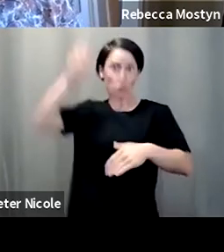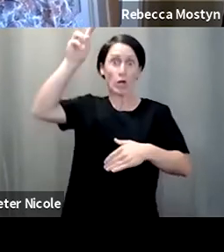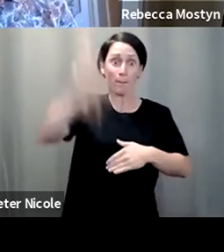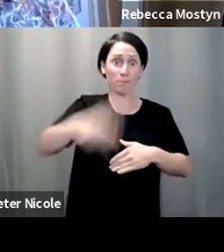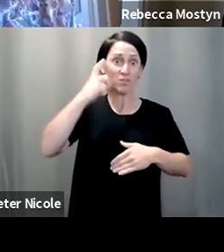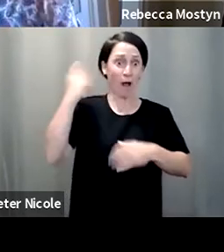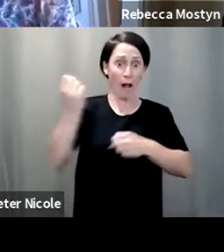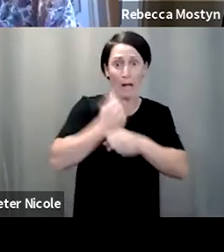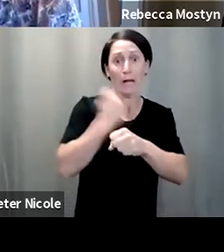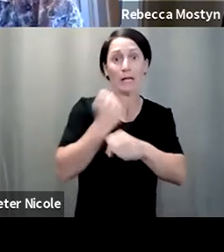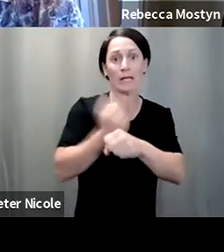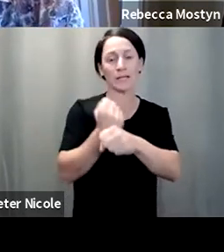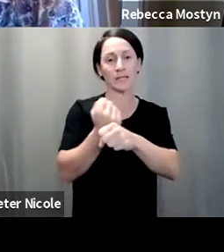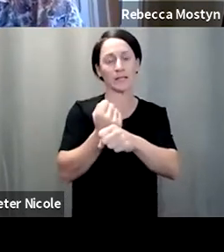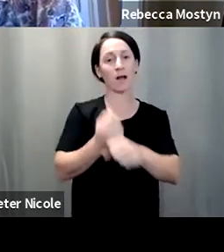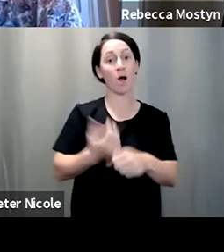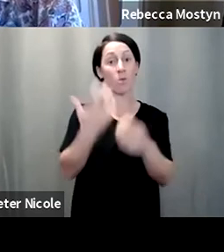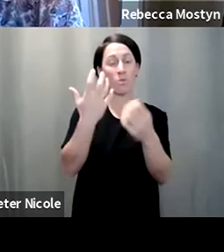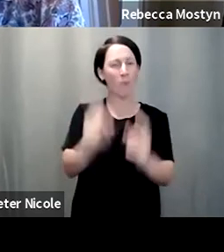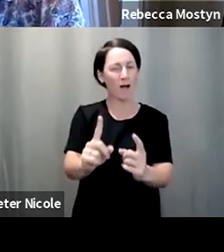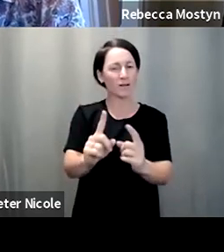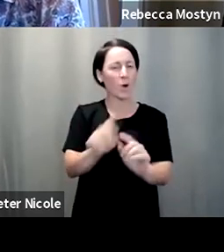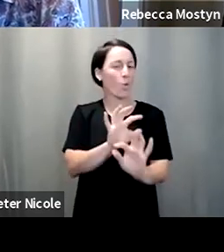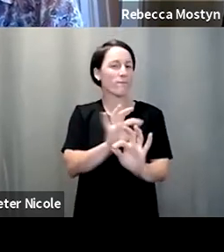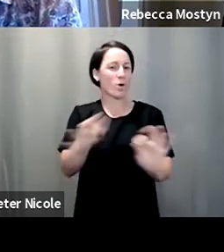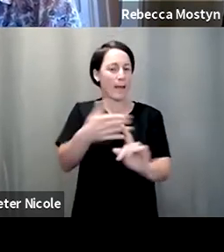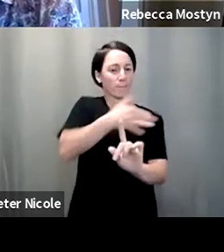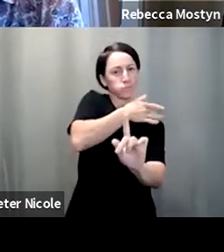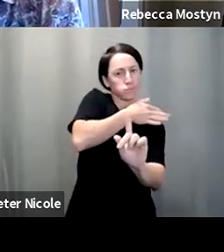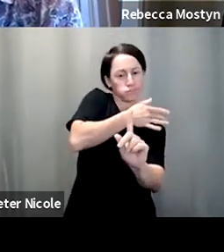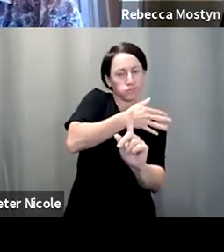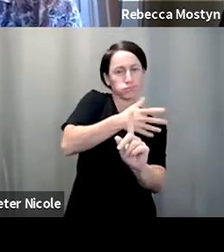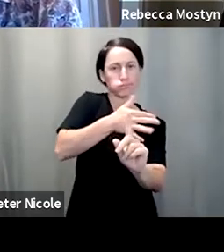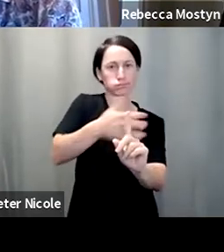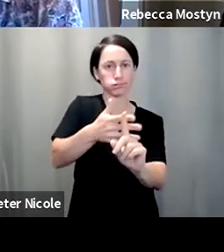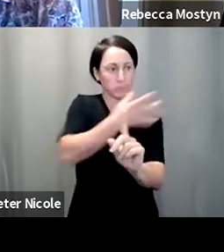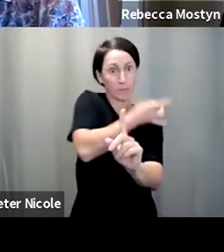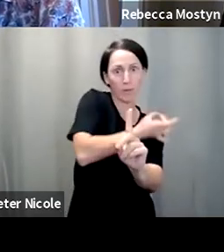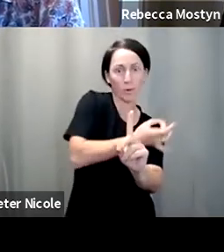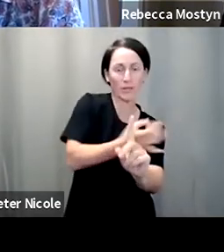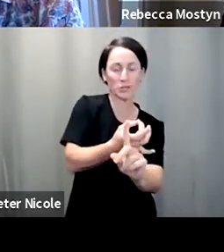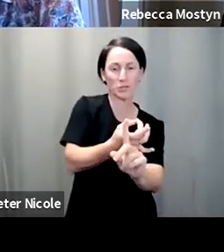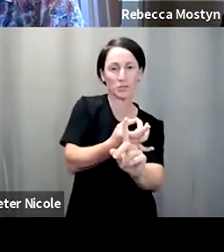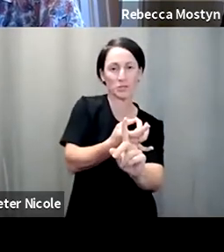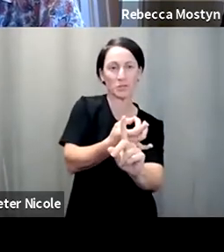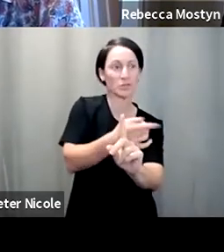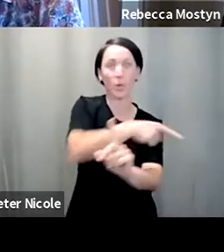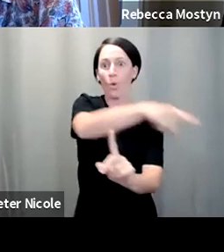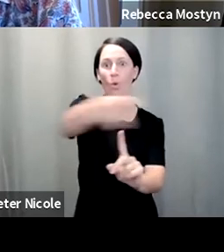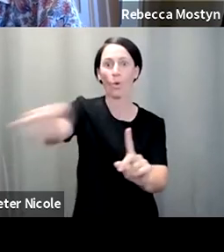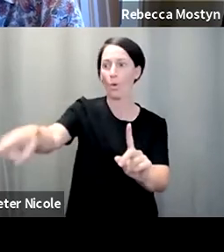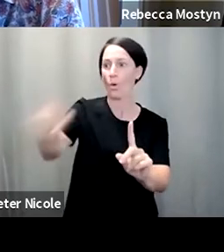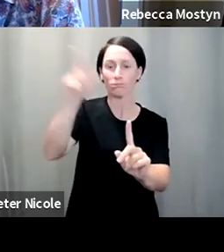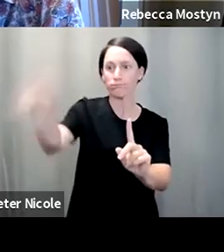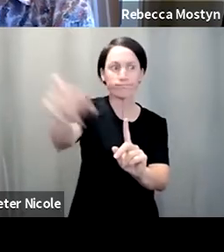but actually we haven't really done the work in terms of... We don't know what consumers want.